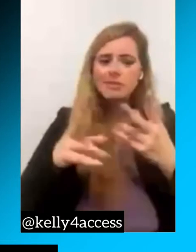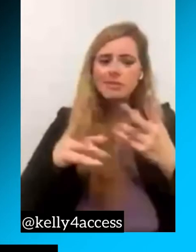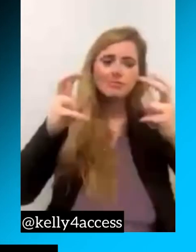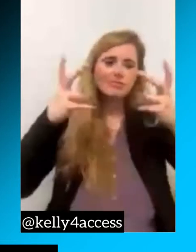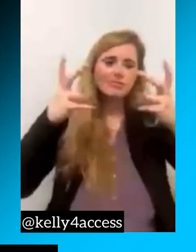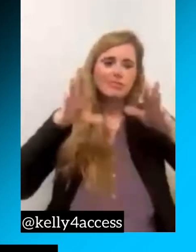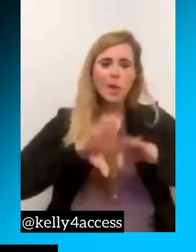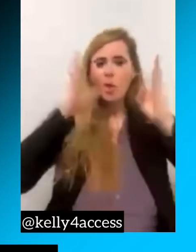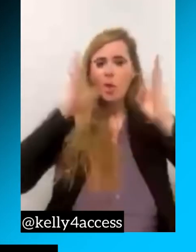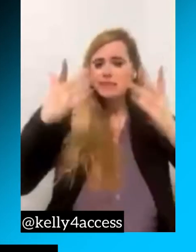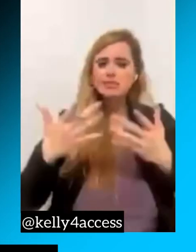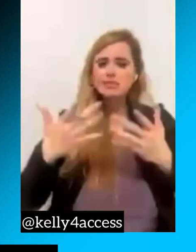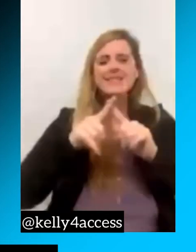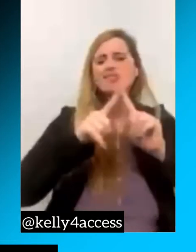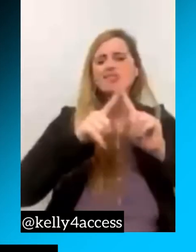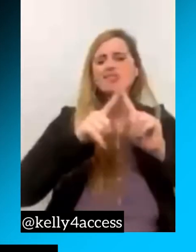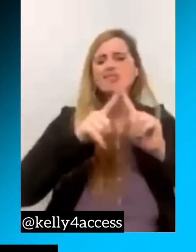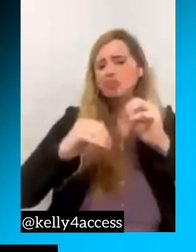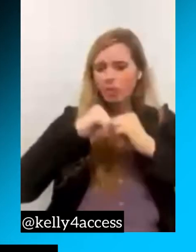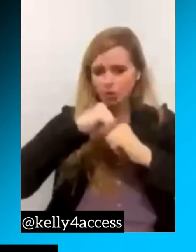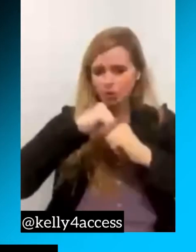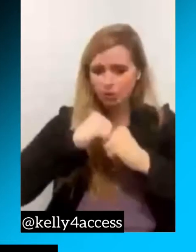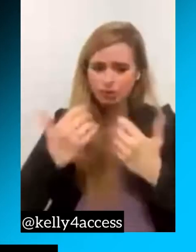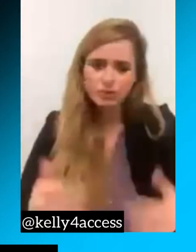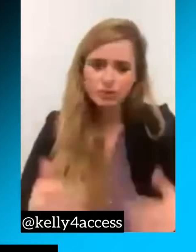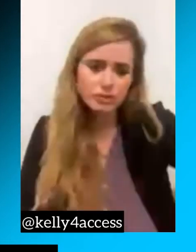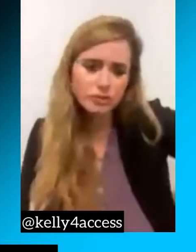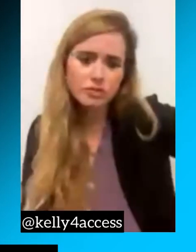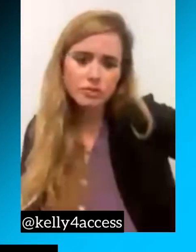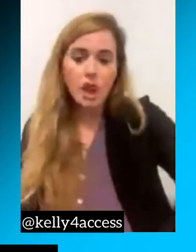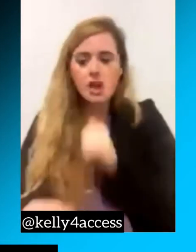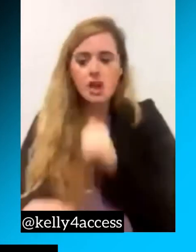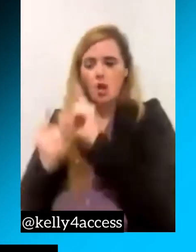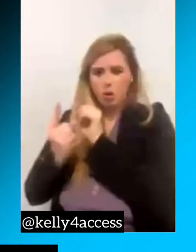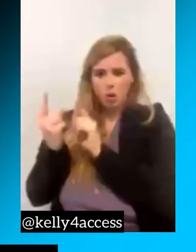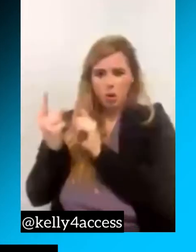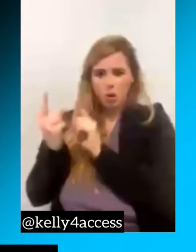relationship structures. Yeah, definitely. But great.